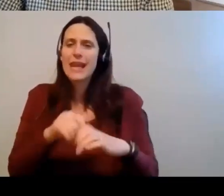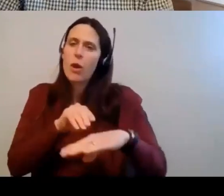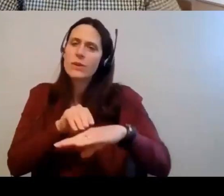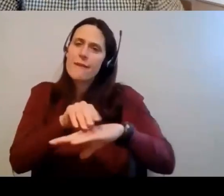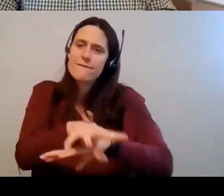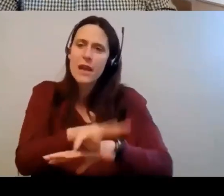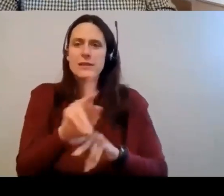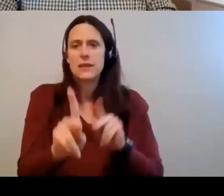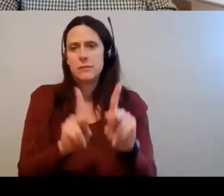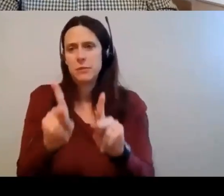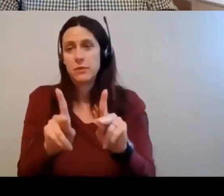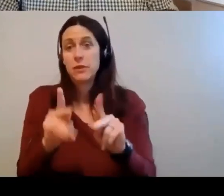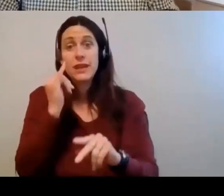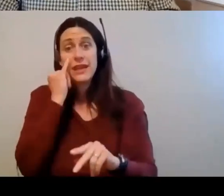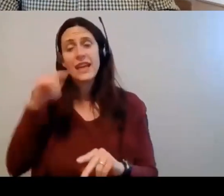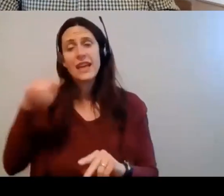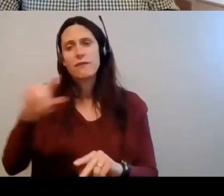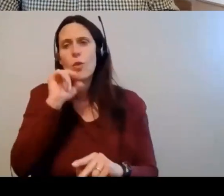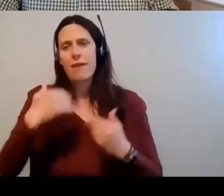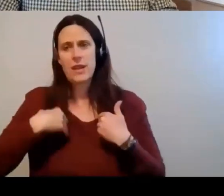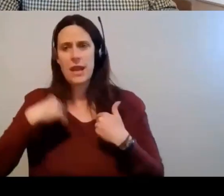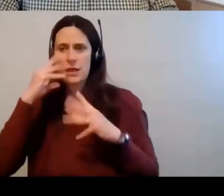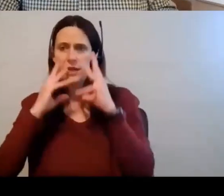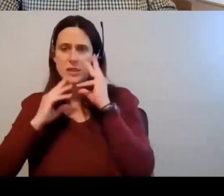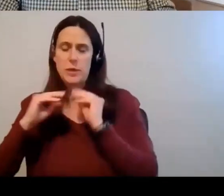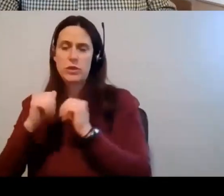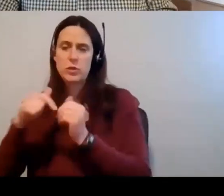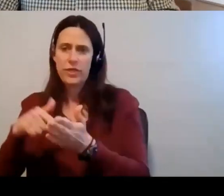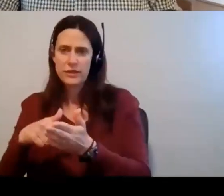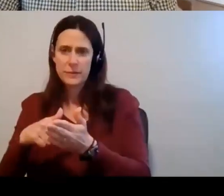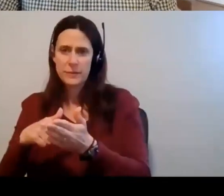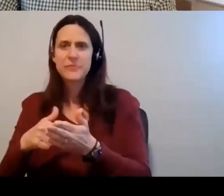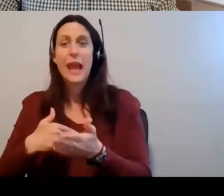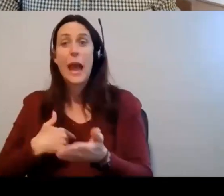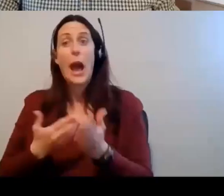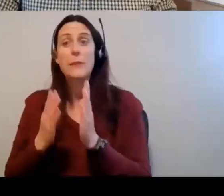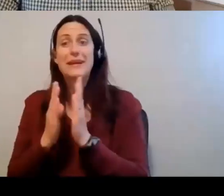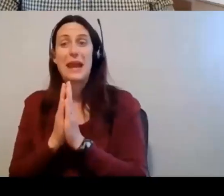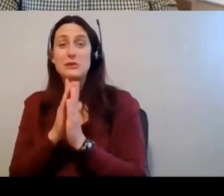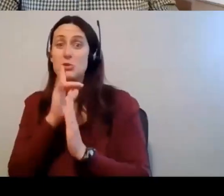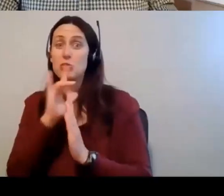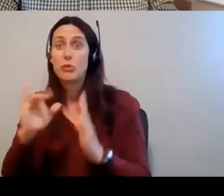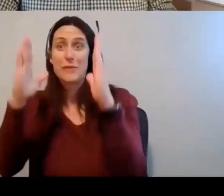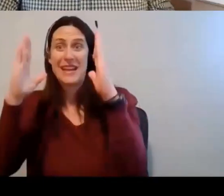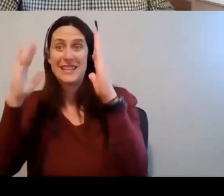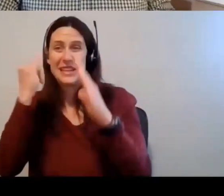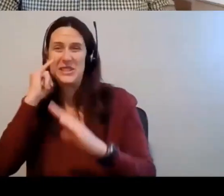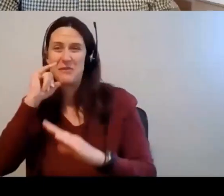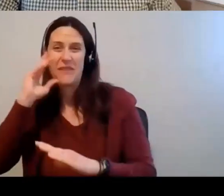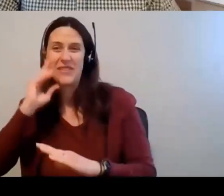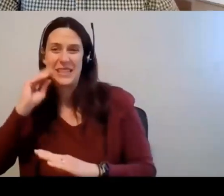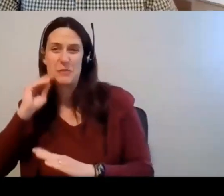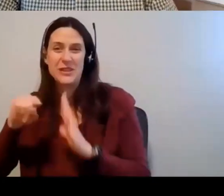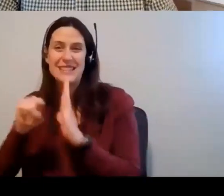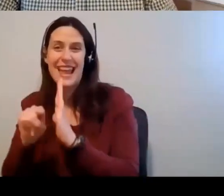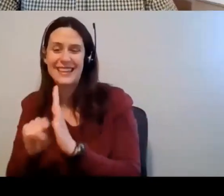If you've not had your own experiences with that, I'm going to ask you to pay special attention right now so that you can understand how that's